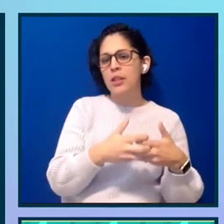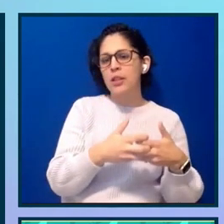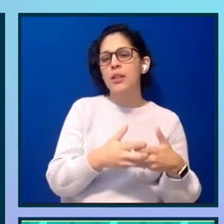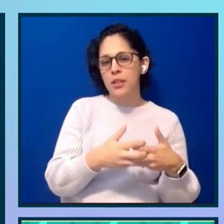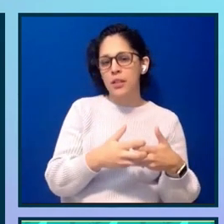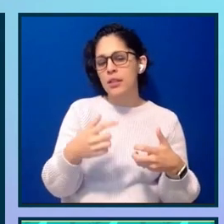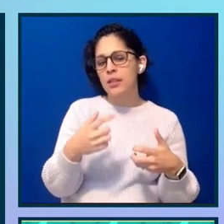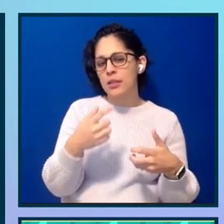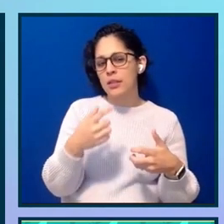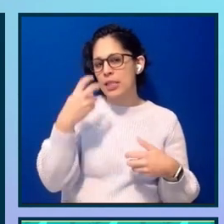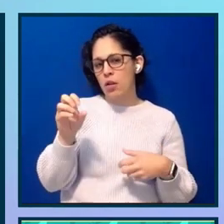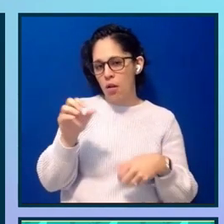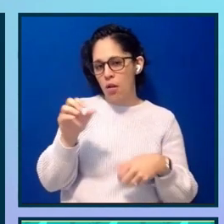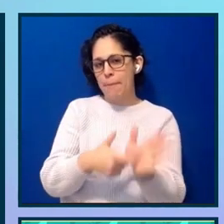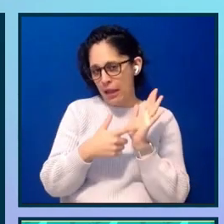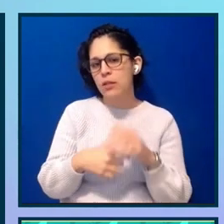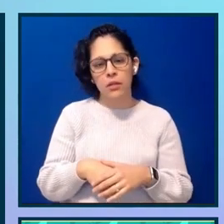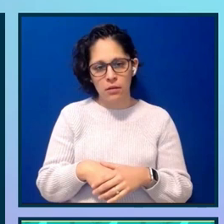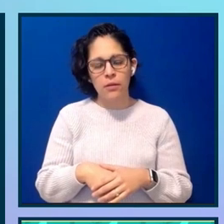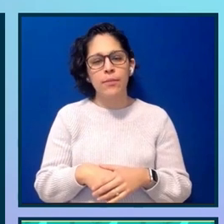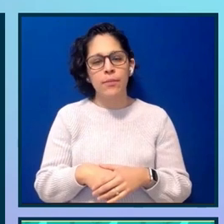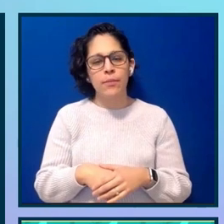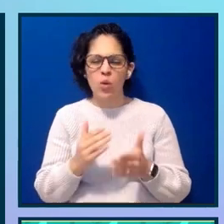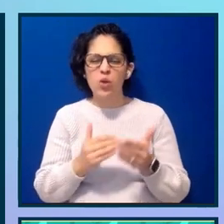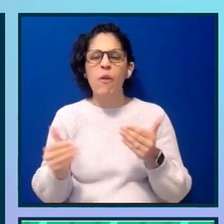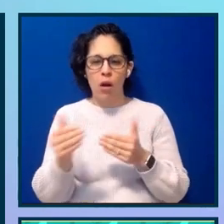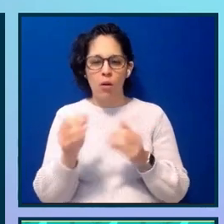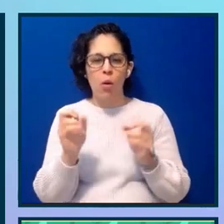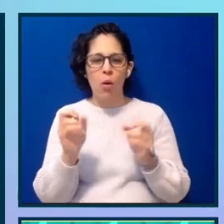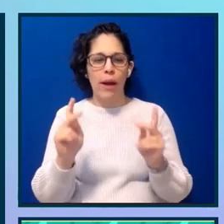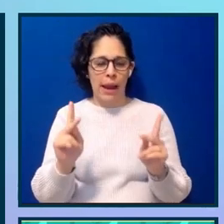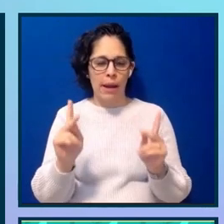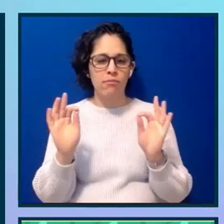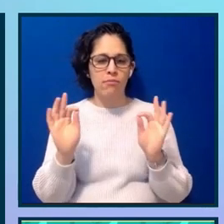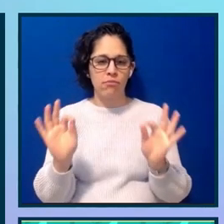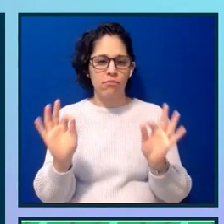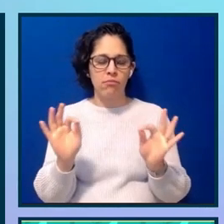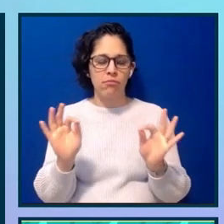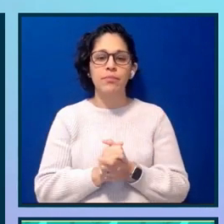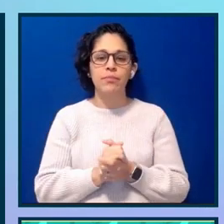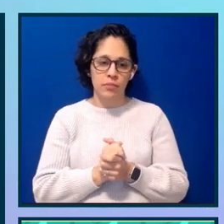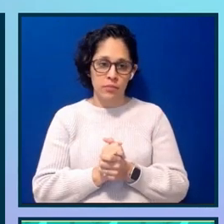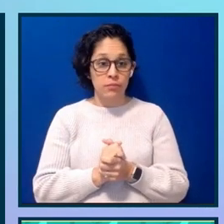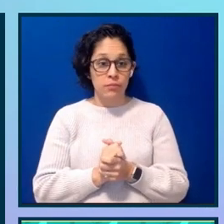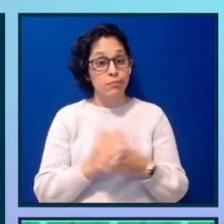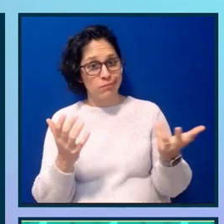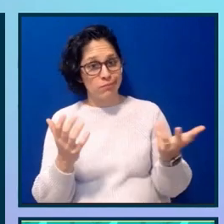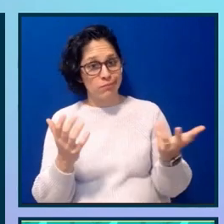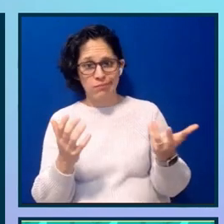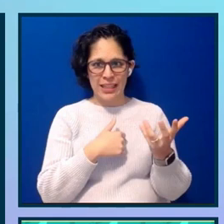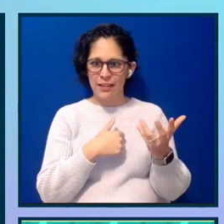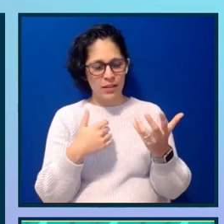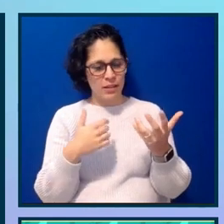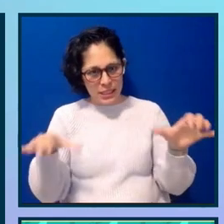slides. Oop. That's one too far. Okay, so we've done the demo, and I think